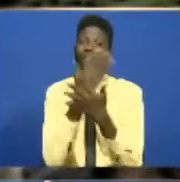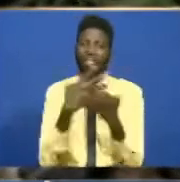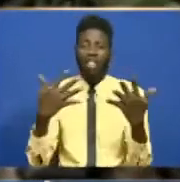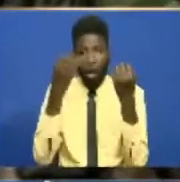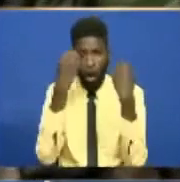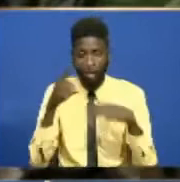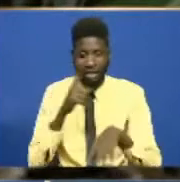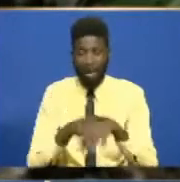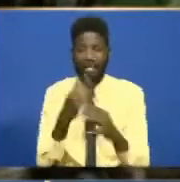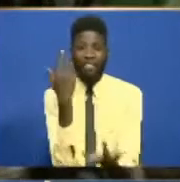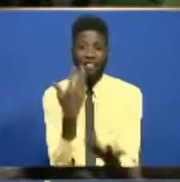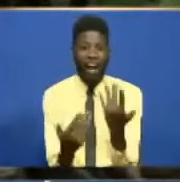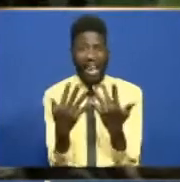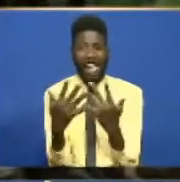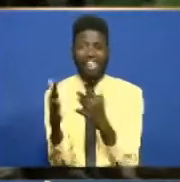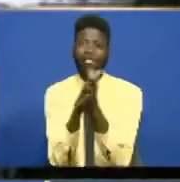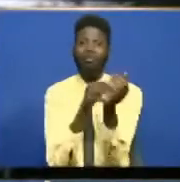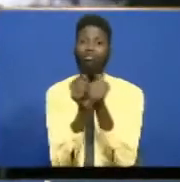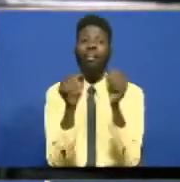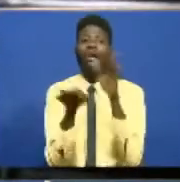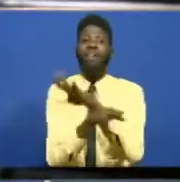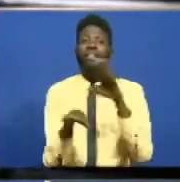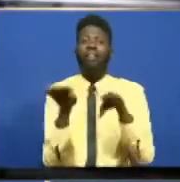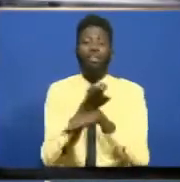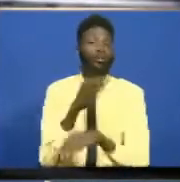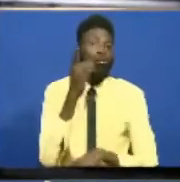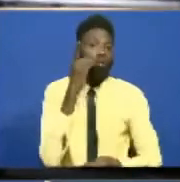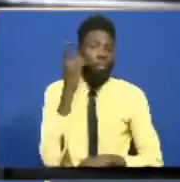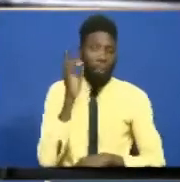at the school on Saturday night.